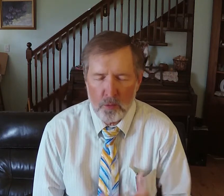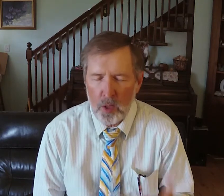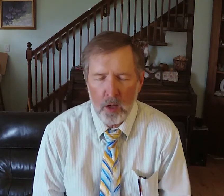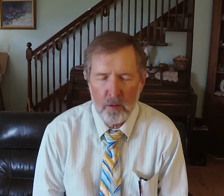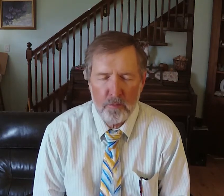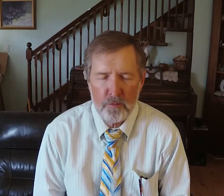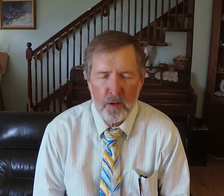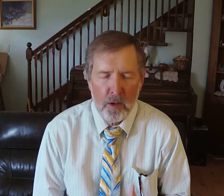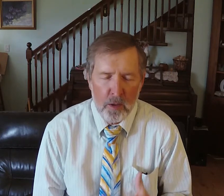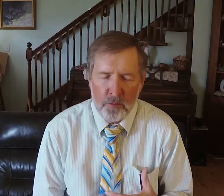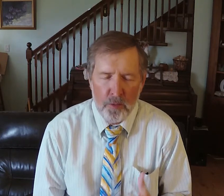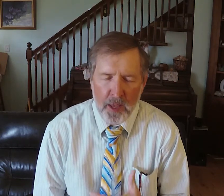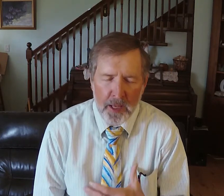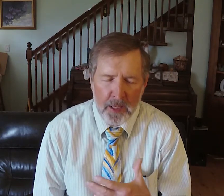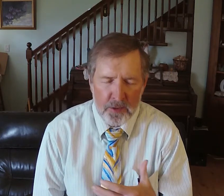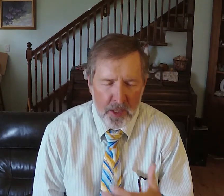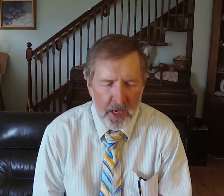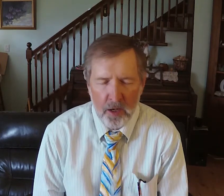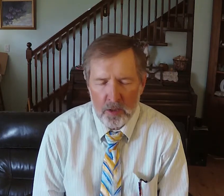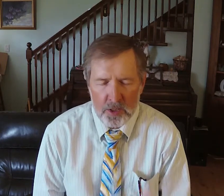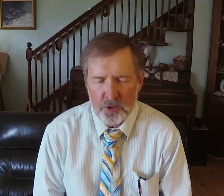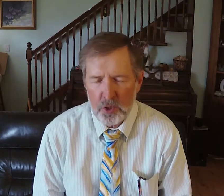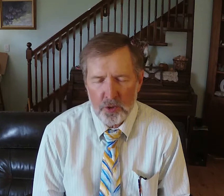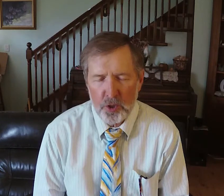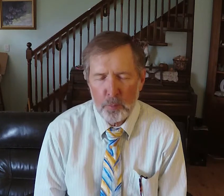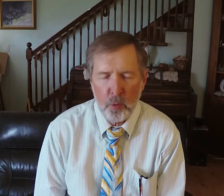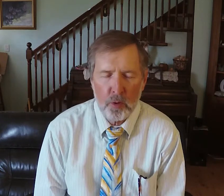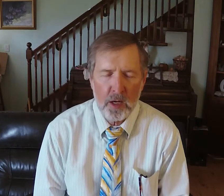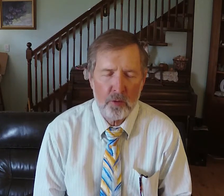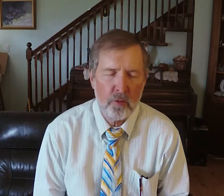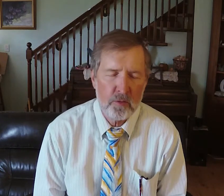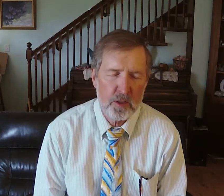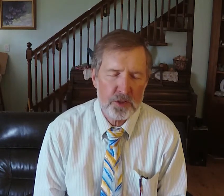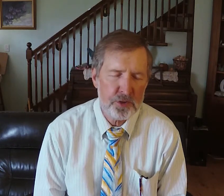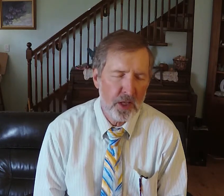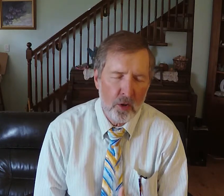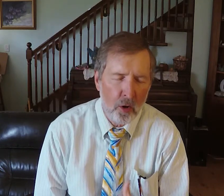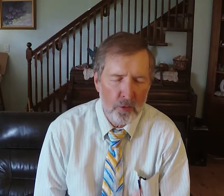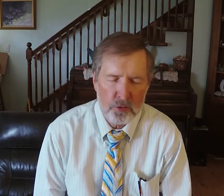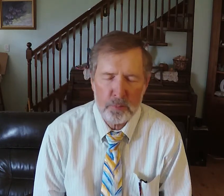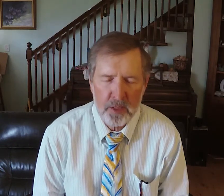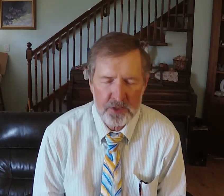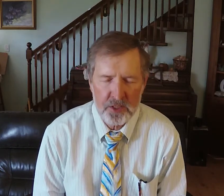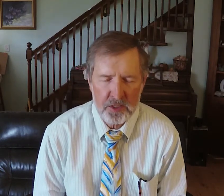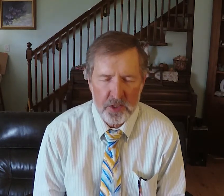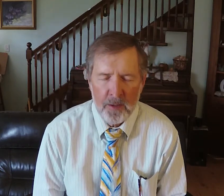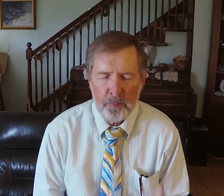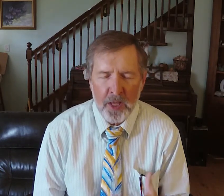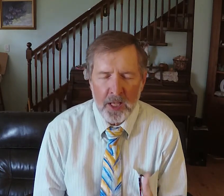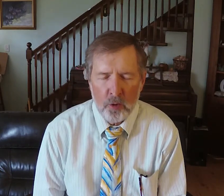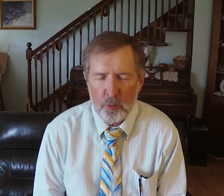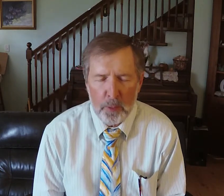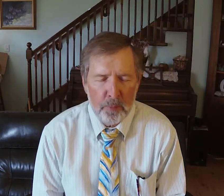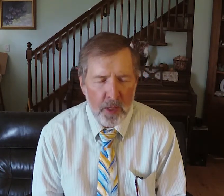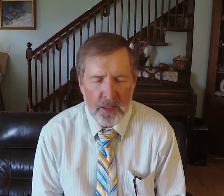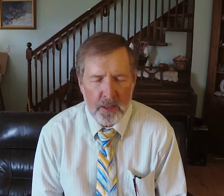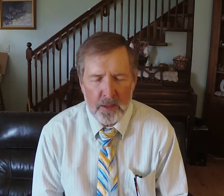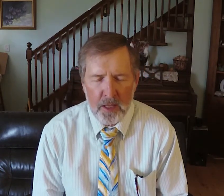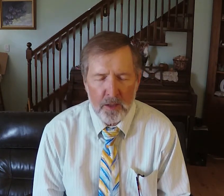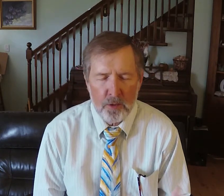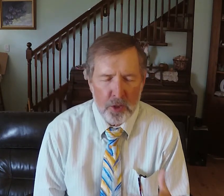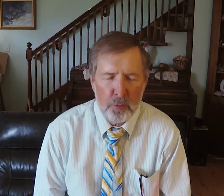your love and care and concern that you pour out over us and all those blessings. And Lord, we